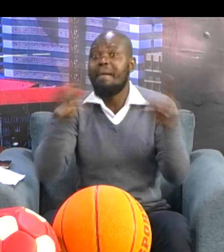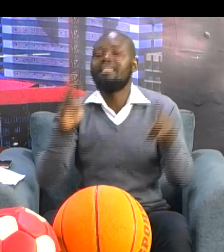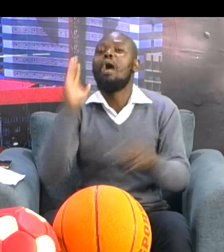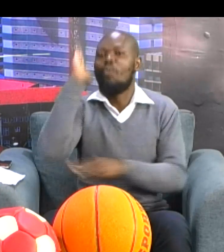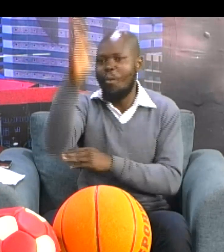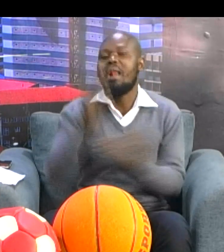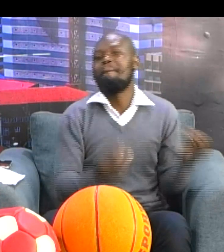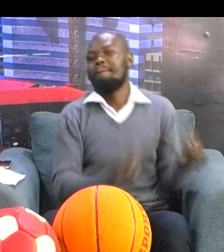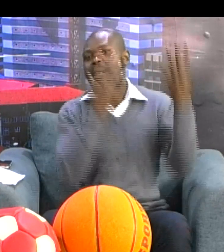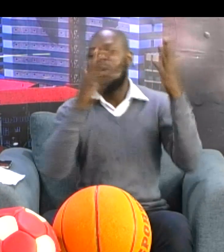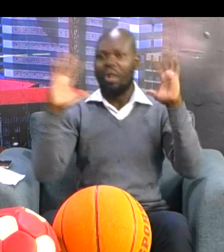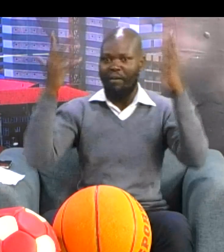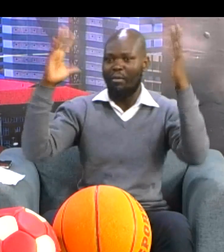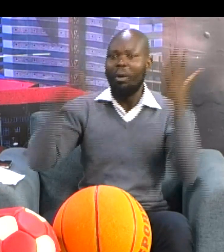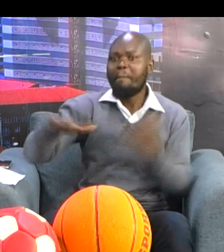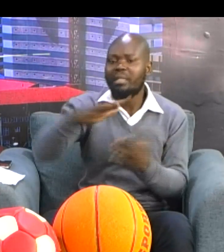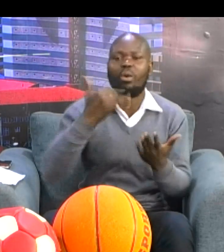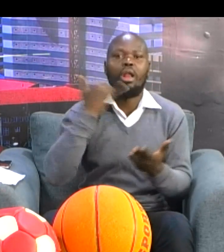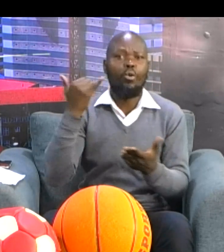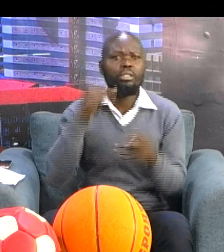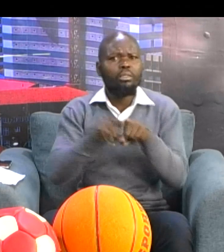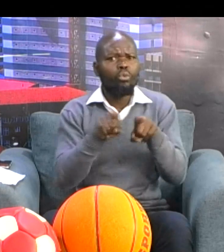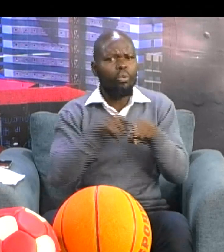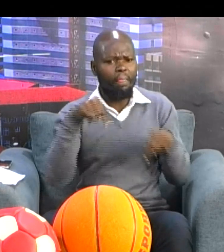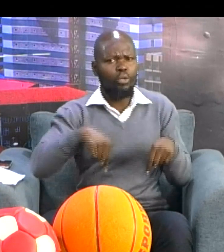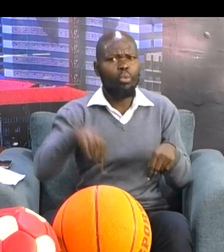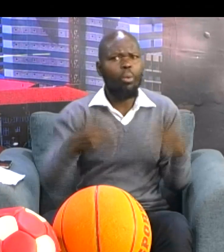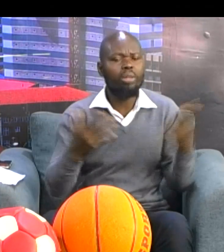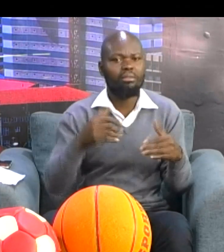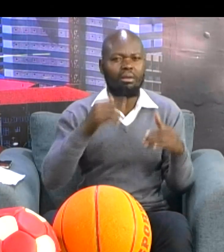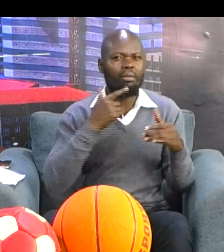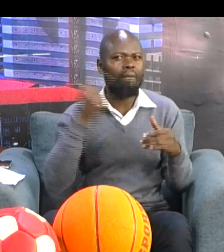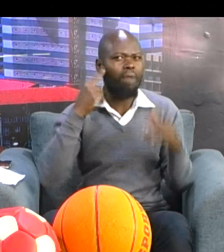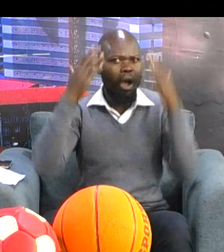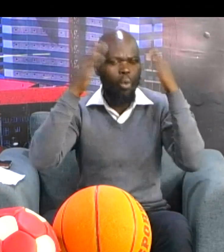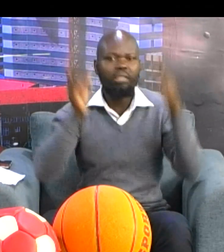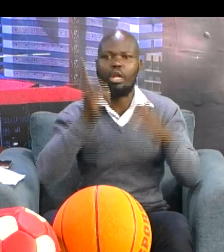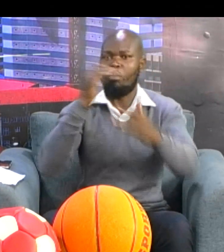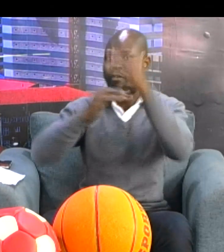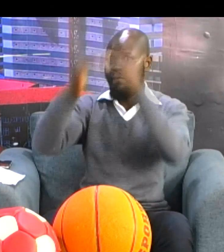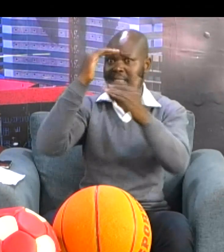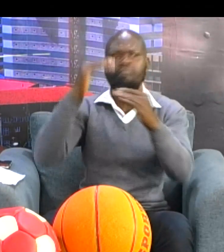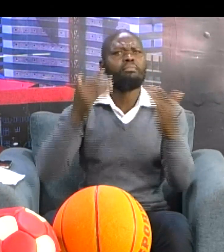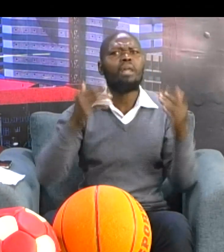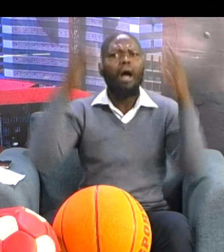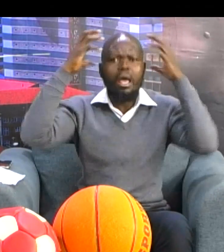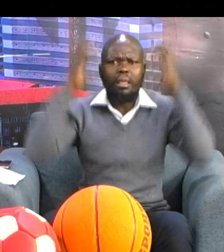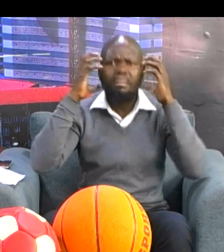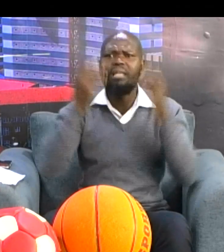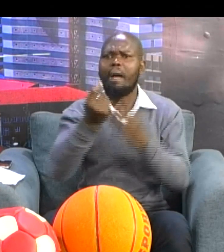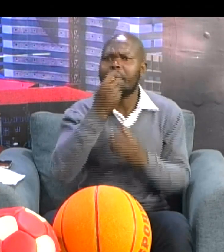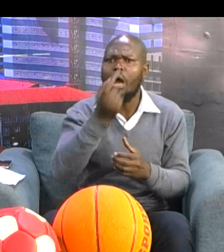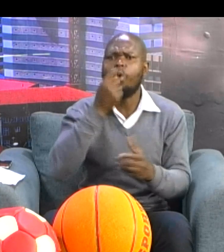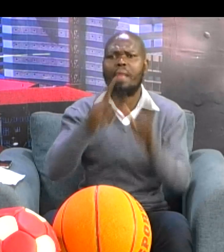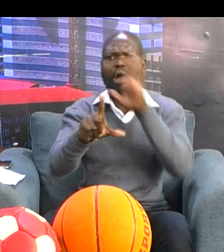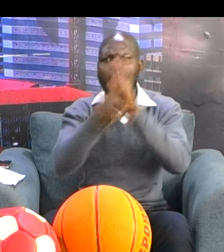played in different places. Don't forget that. And I will also continue to inform you more about that. Also, we have an event